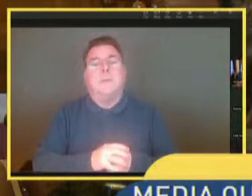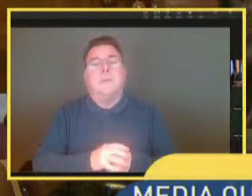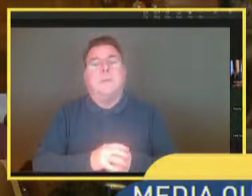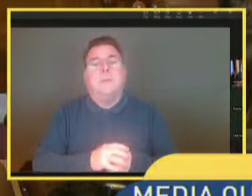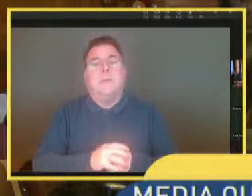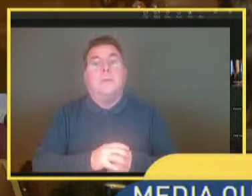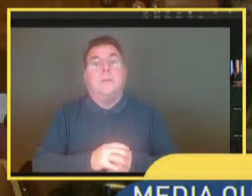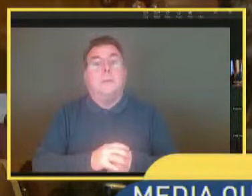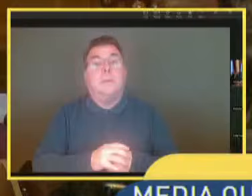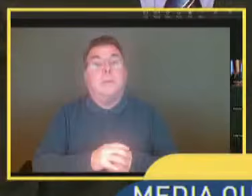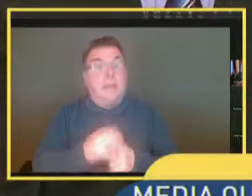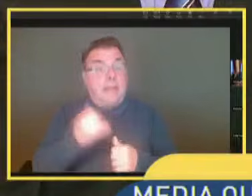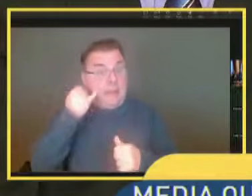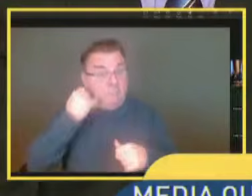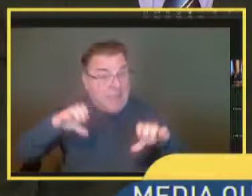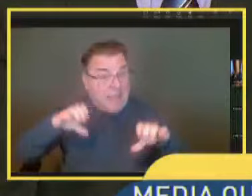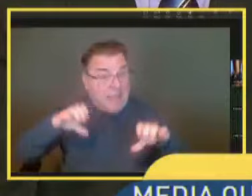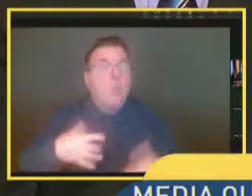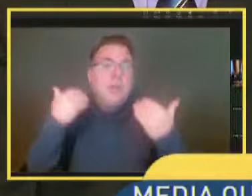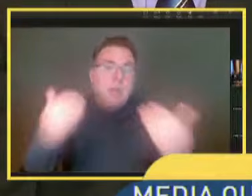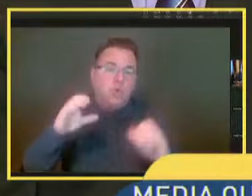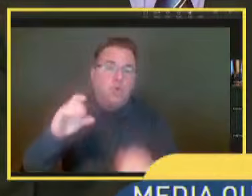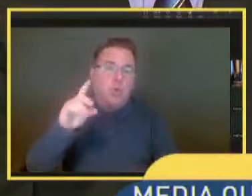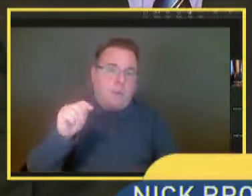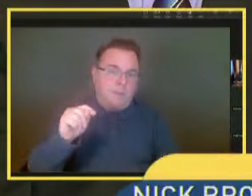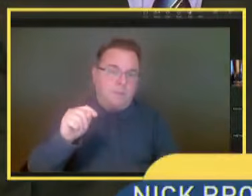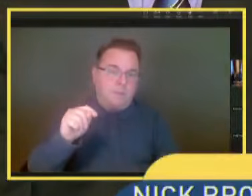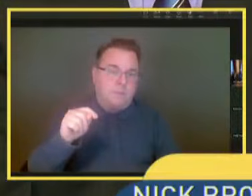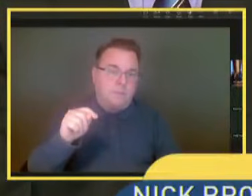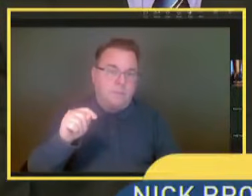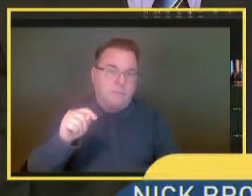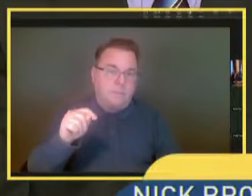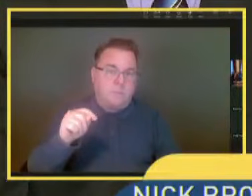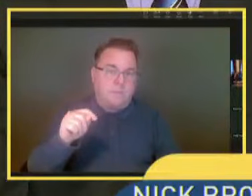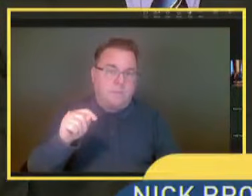take action, we will. We certainly don't know what our legal